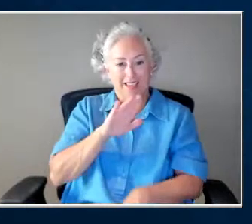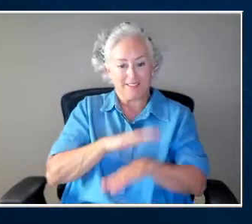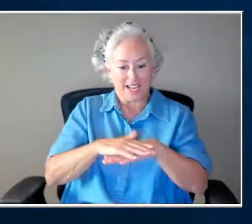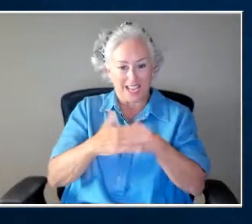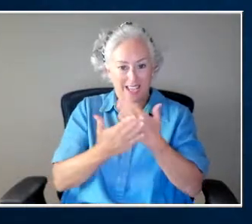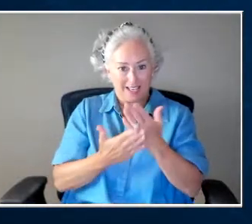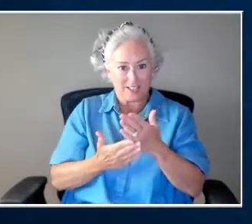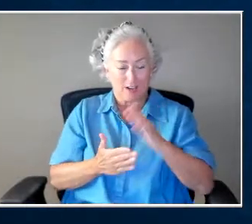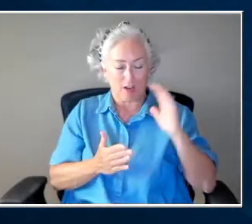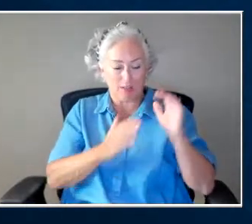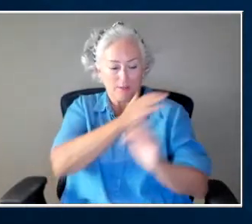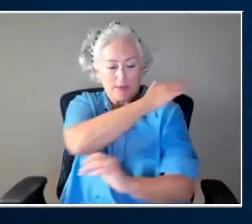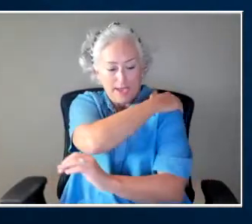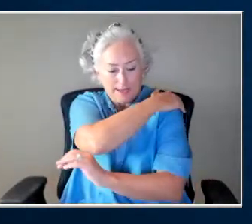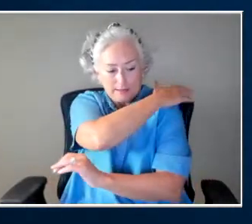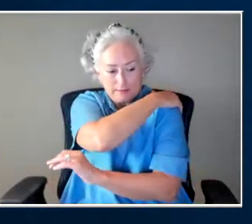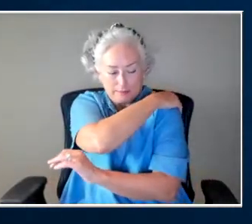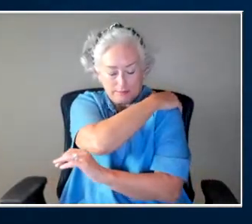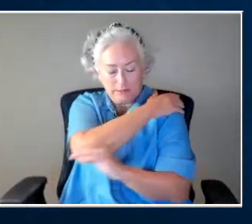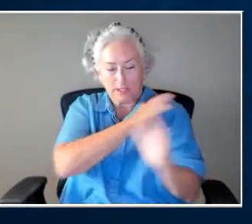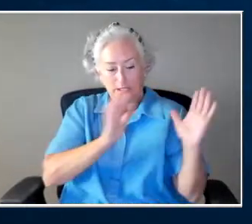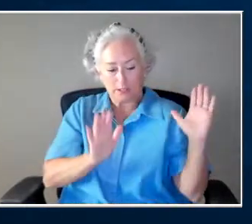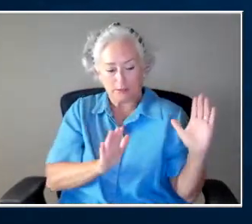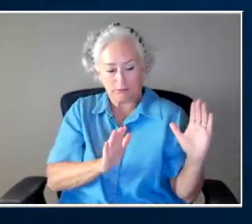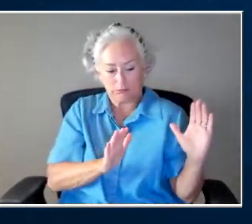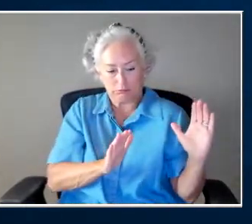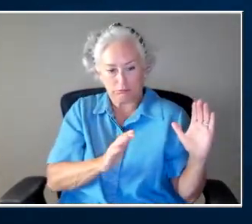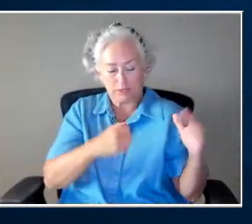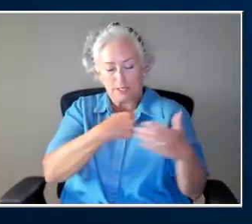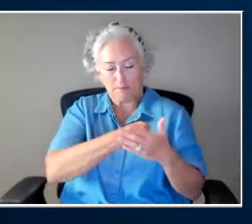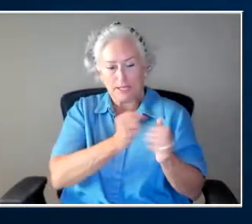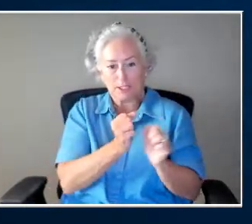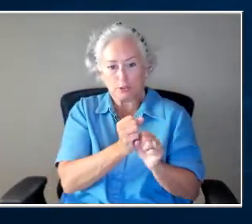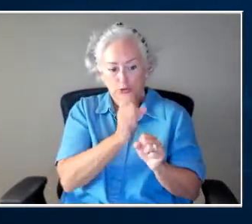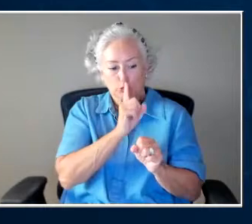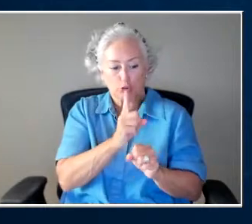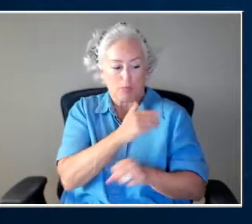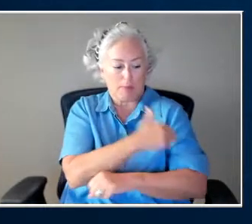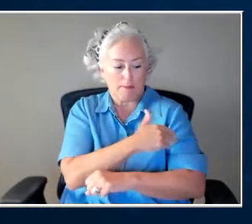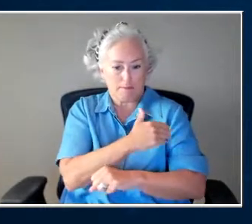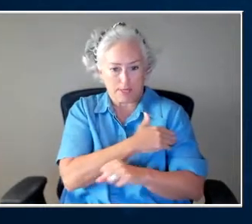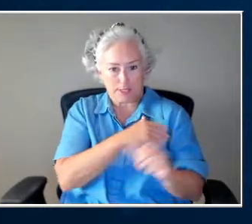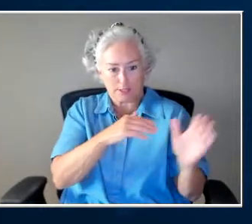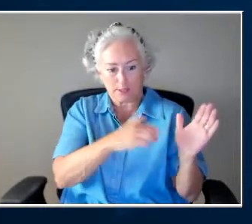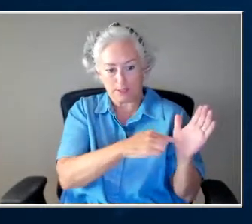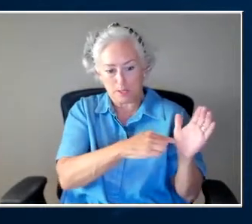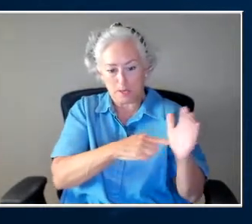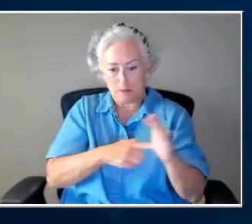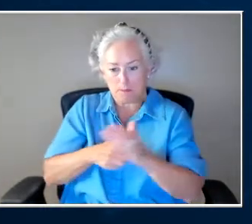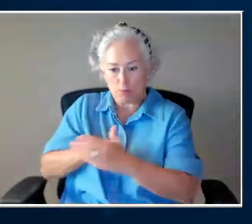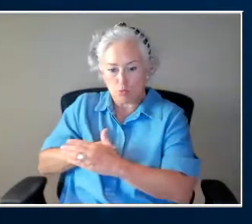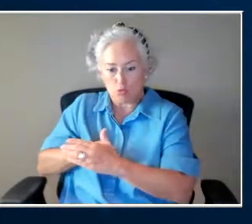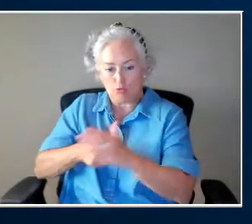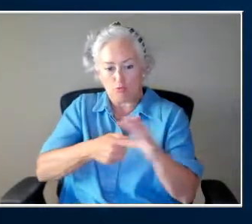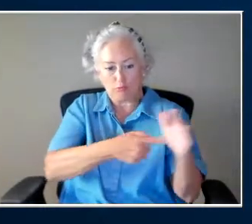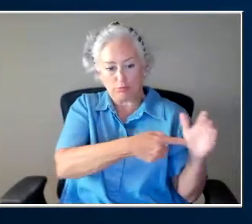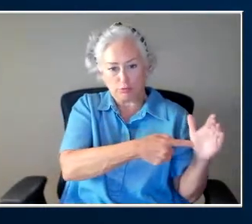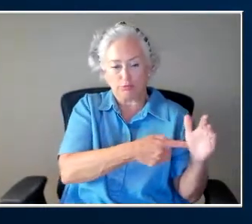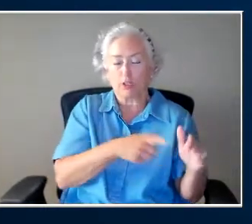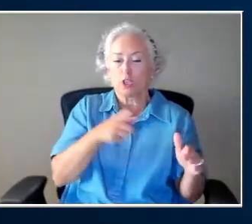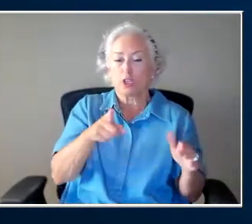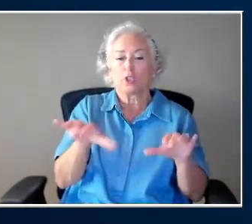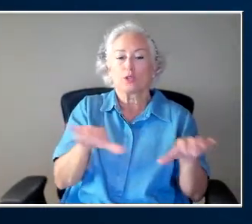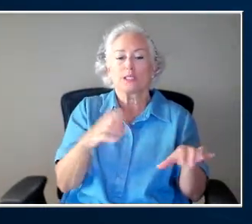just kind of gauging, making sure we're activating the muscles that we want. You also did something called the drop and catch